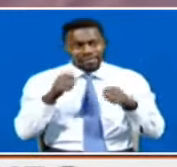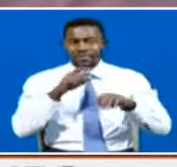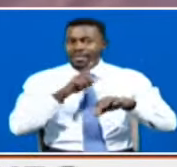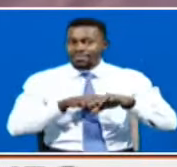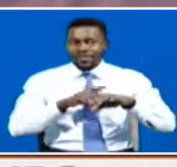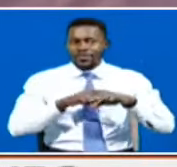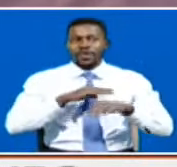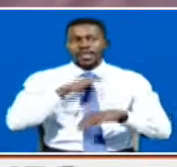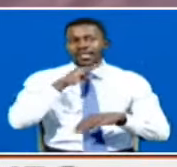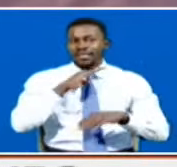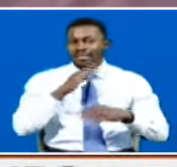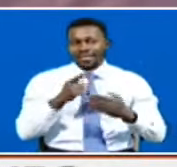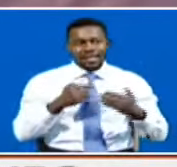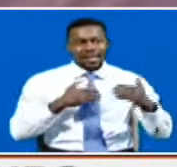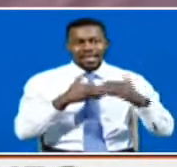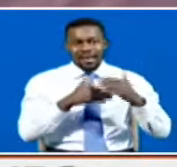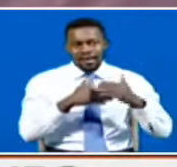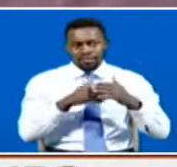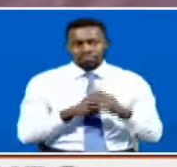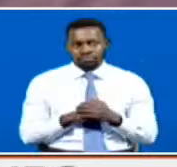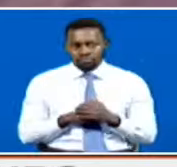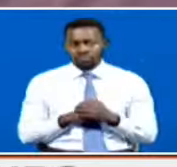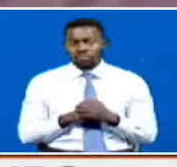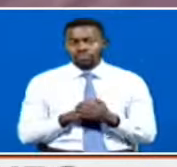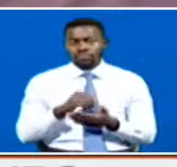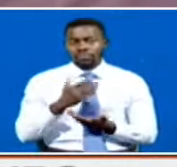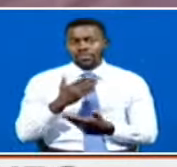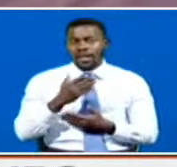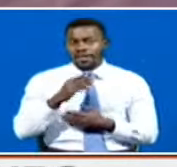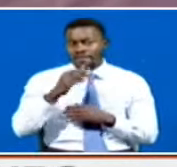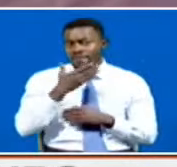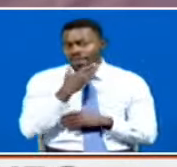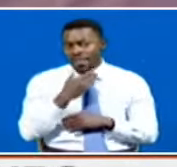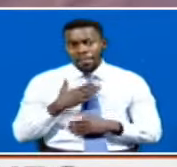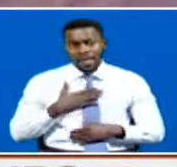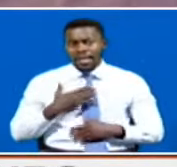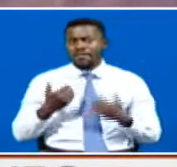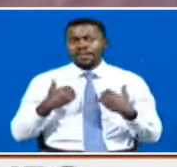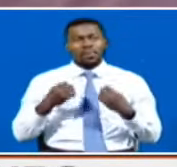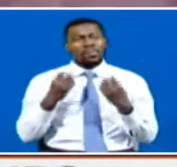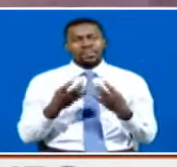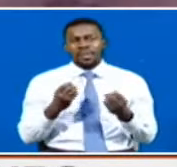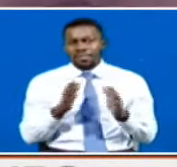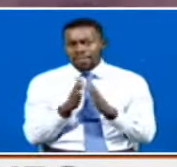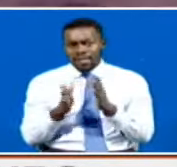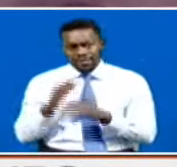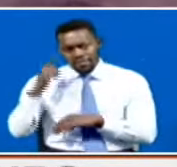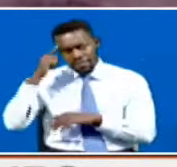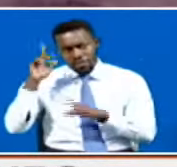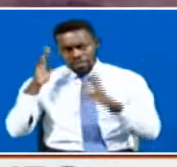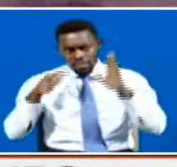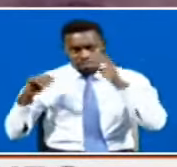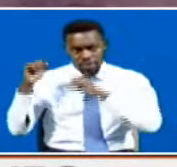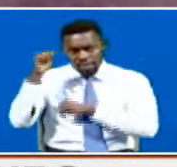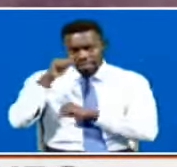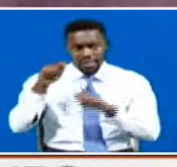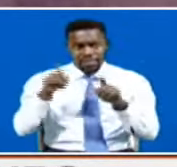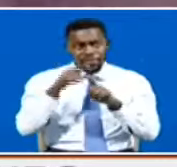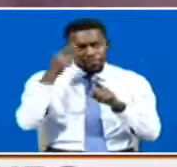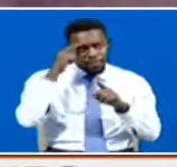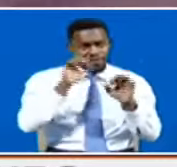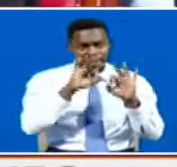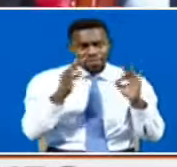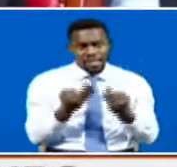up, despite having very many plans for the military and for his